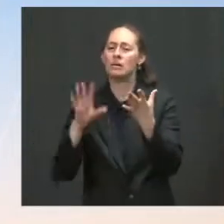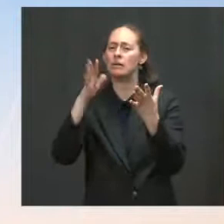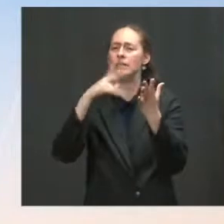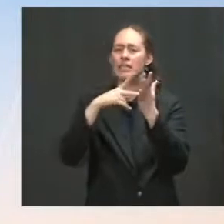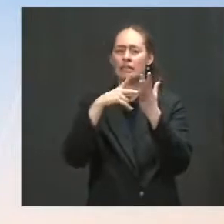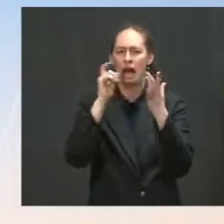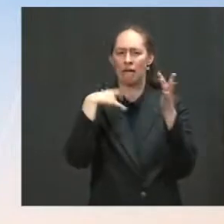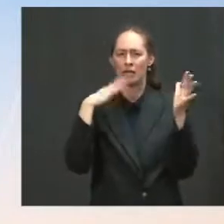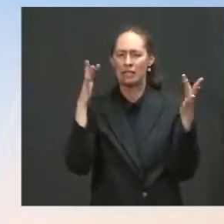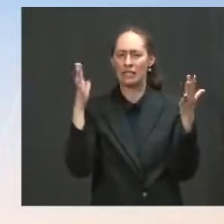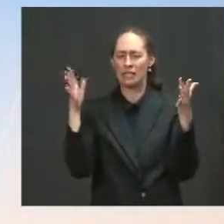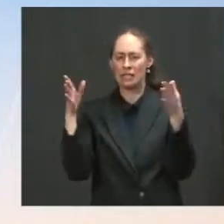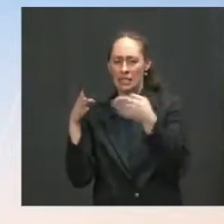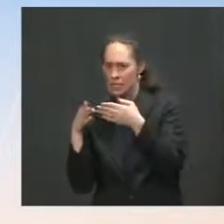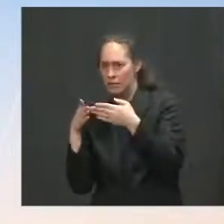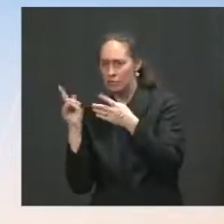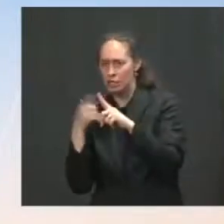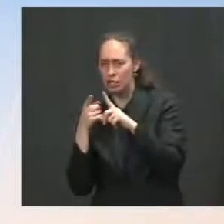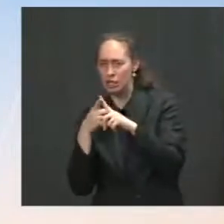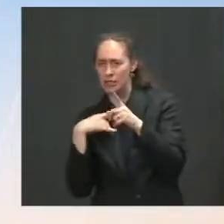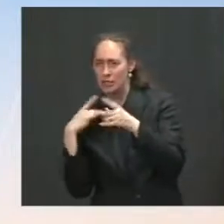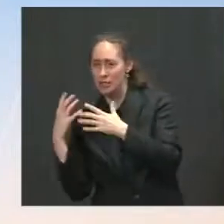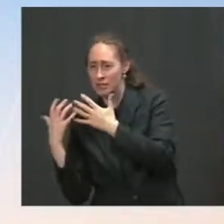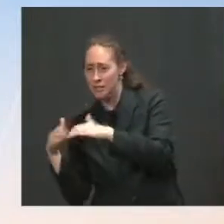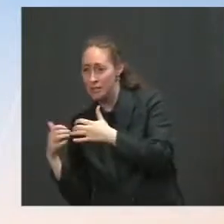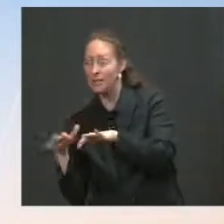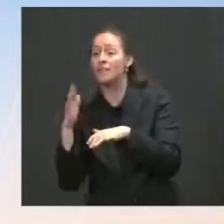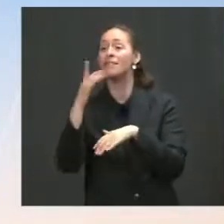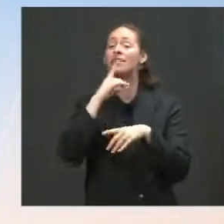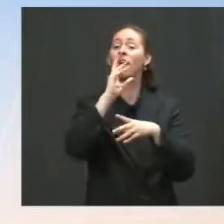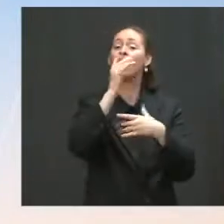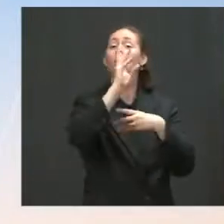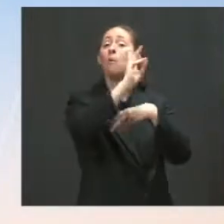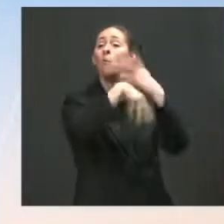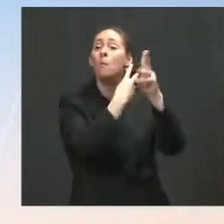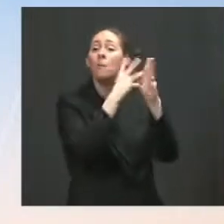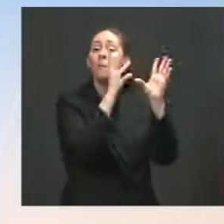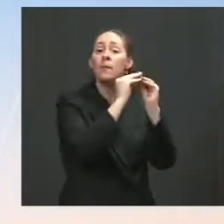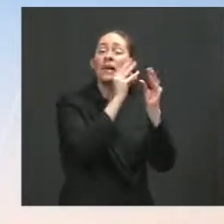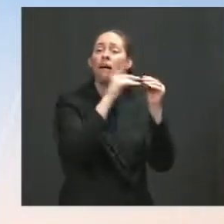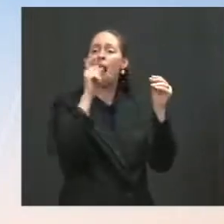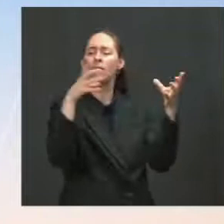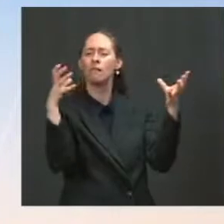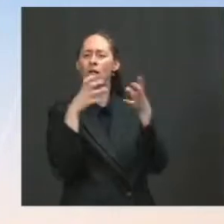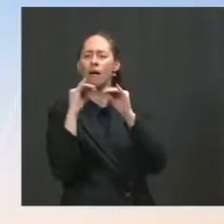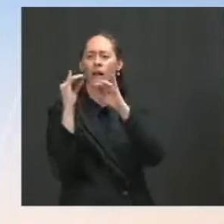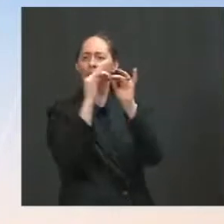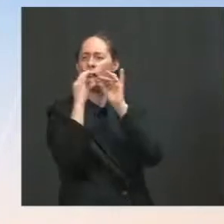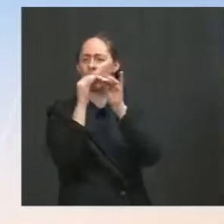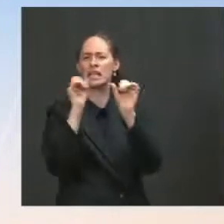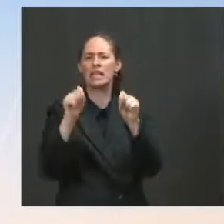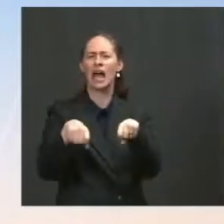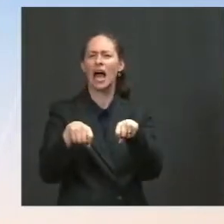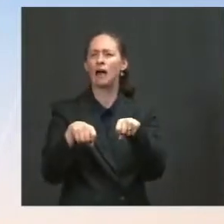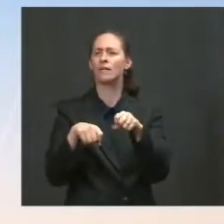at global engagements, at global meetings, whether it's UNGA or the G20 or meetings we'll have in the future, because